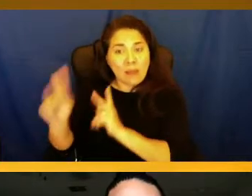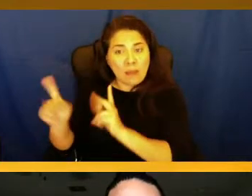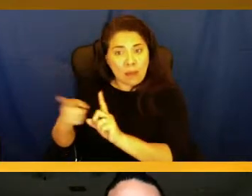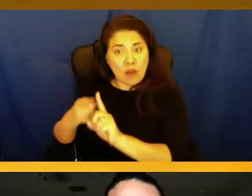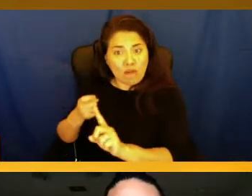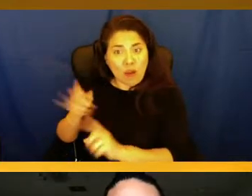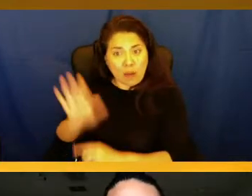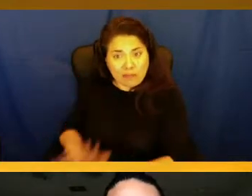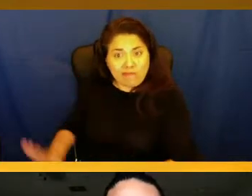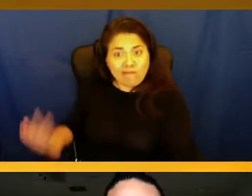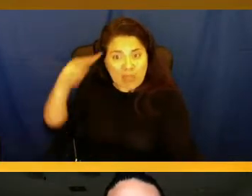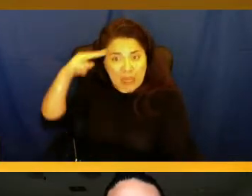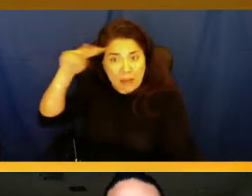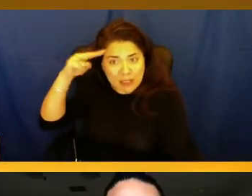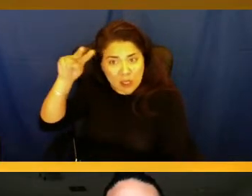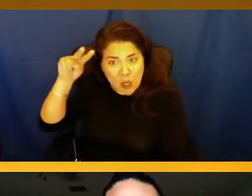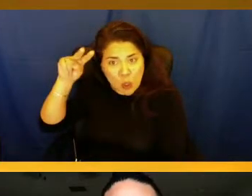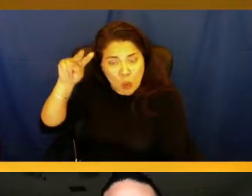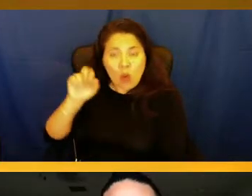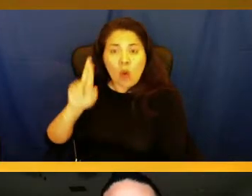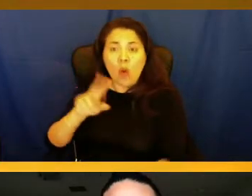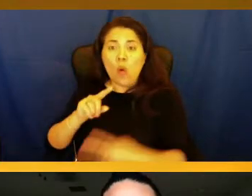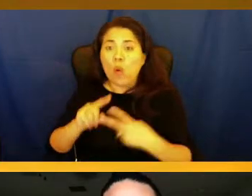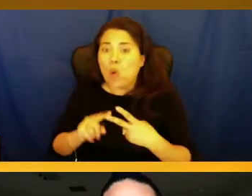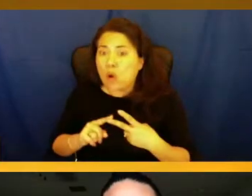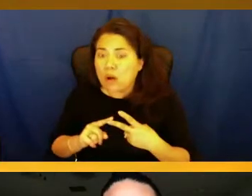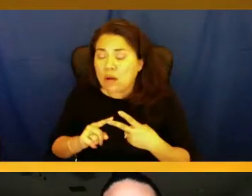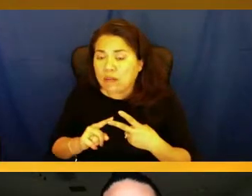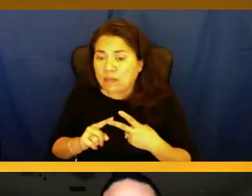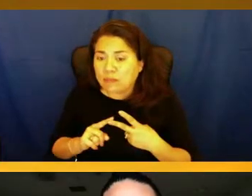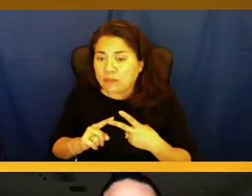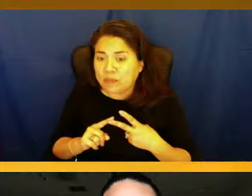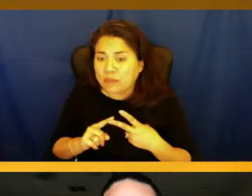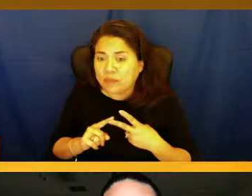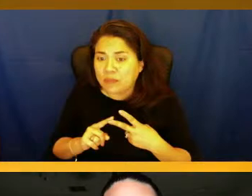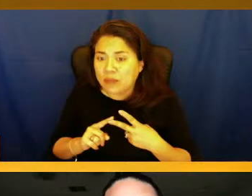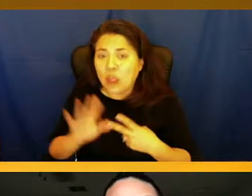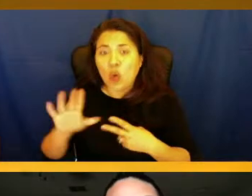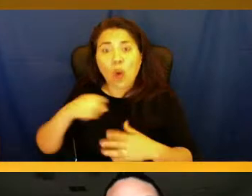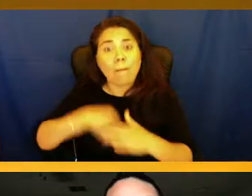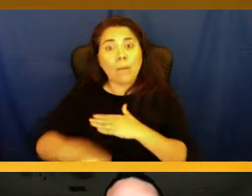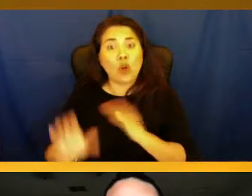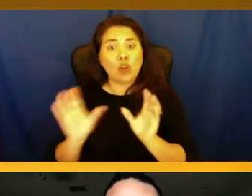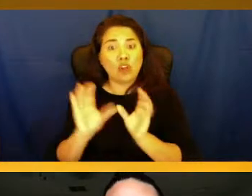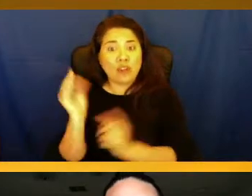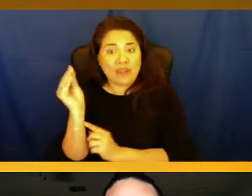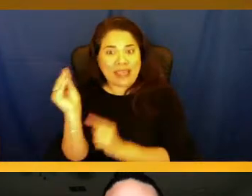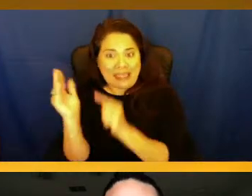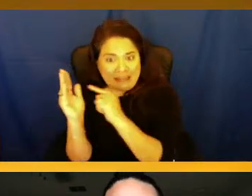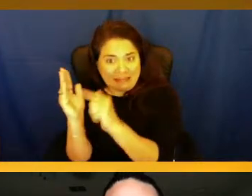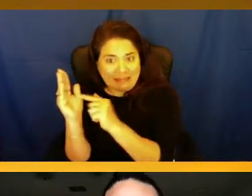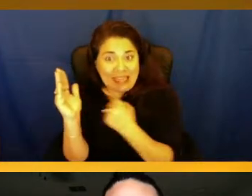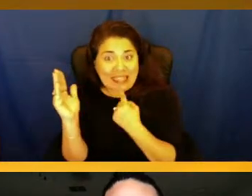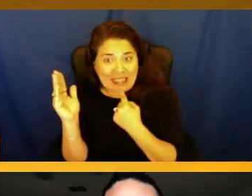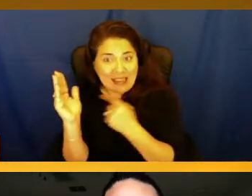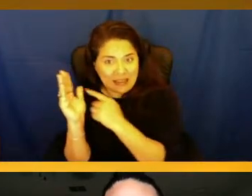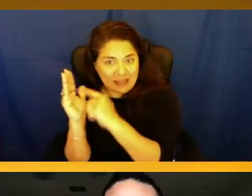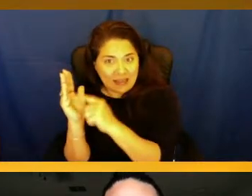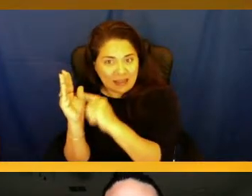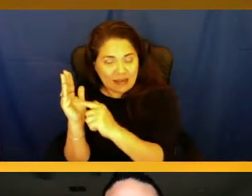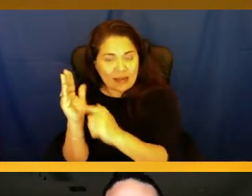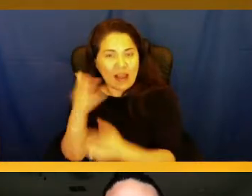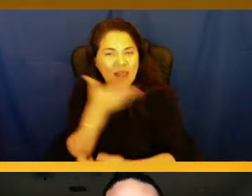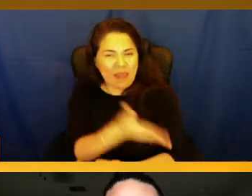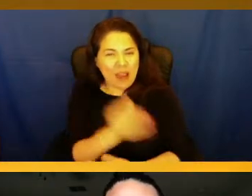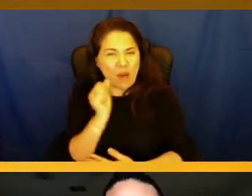Mexico, or if it says on your birth certificate or stuff like that within Arizona, as